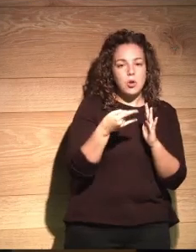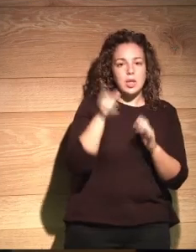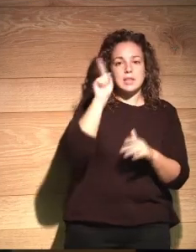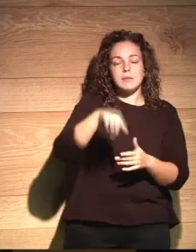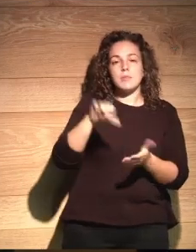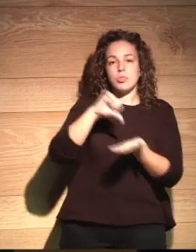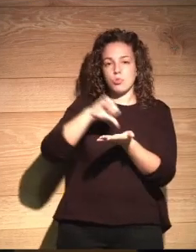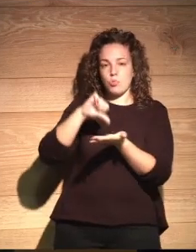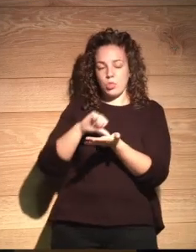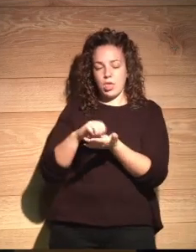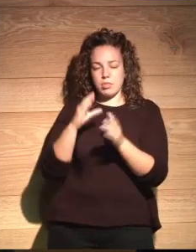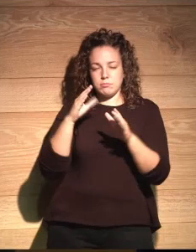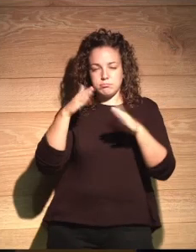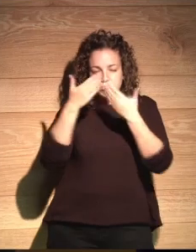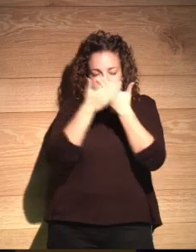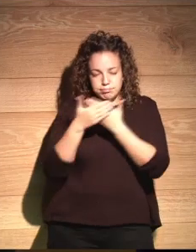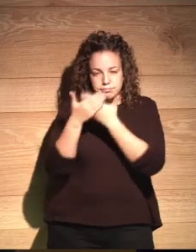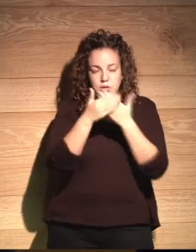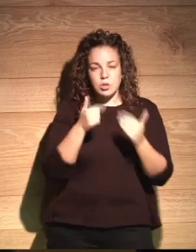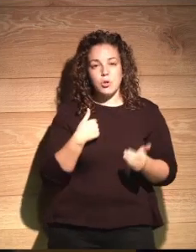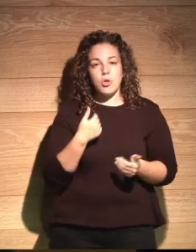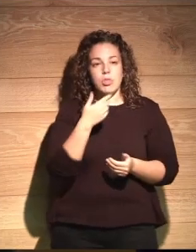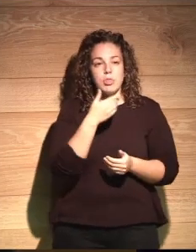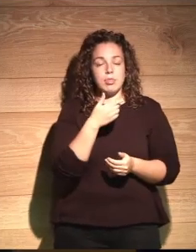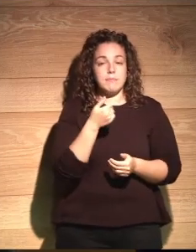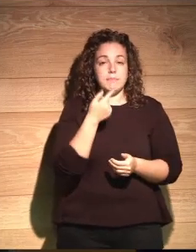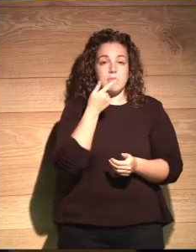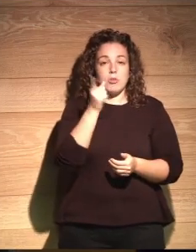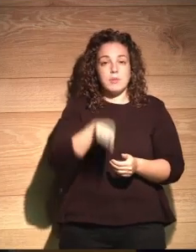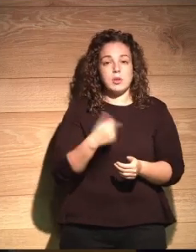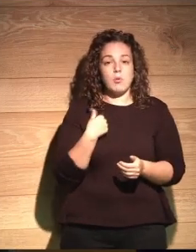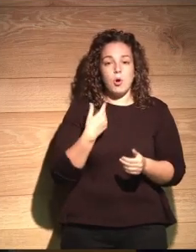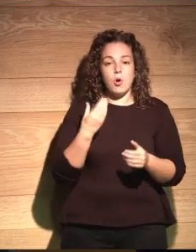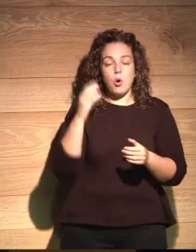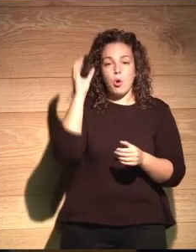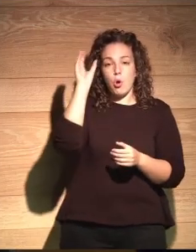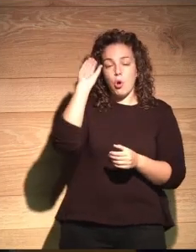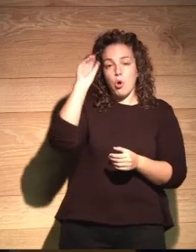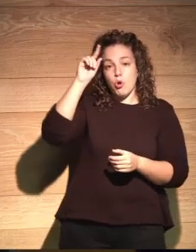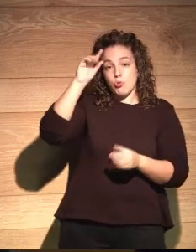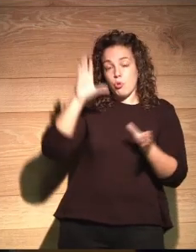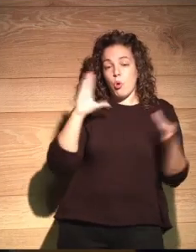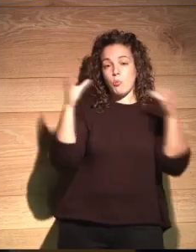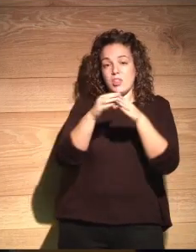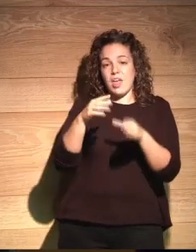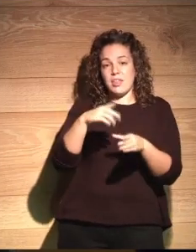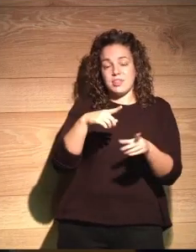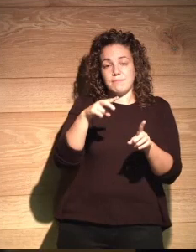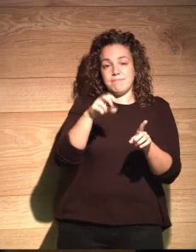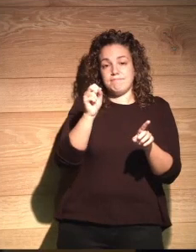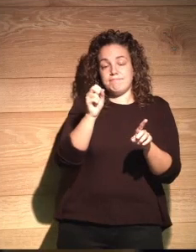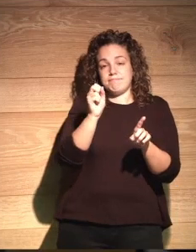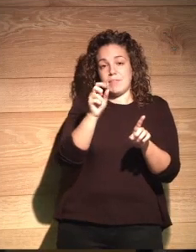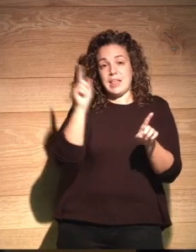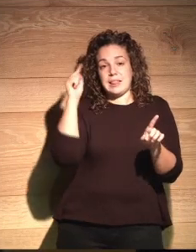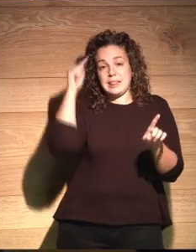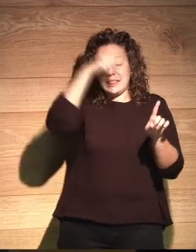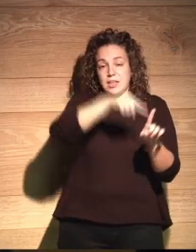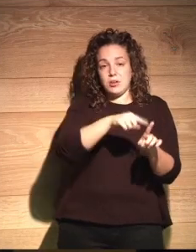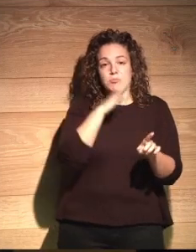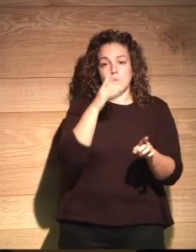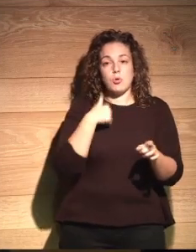between humans, technology, and cities. And I would say that he's part of our Telos community